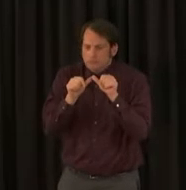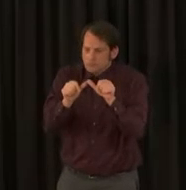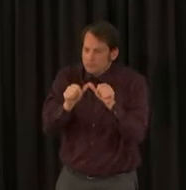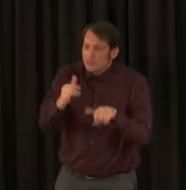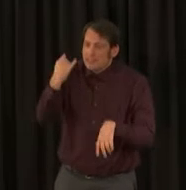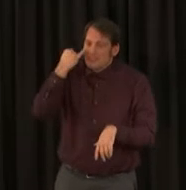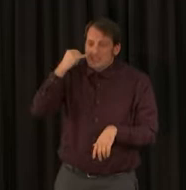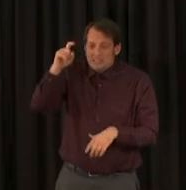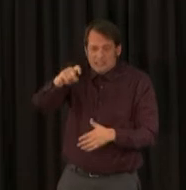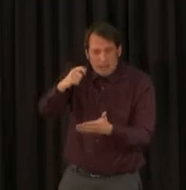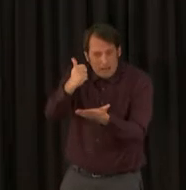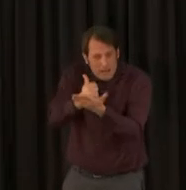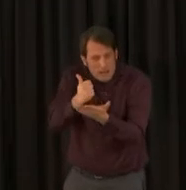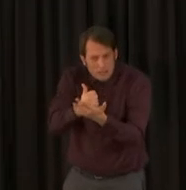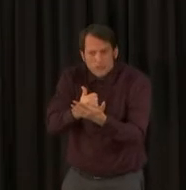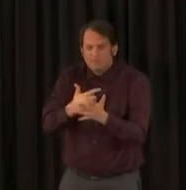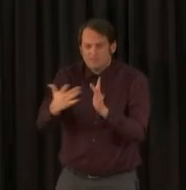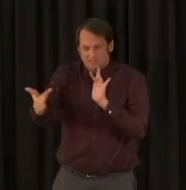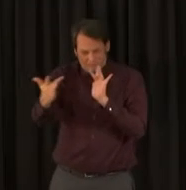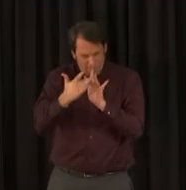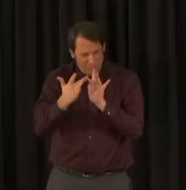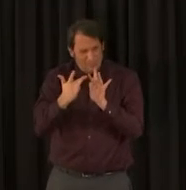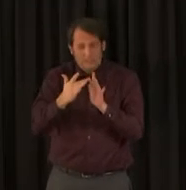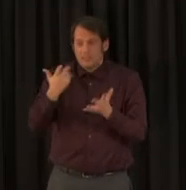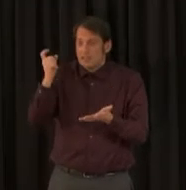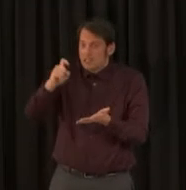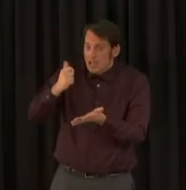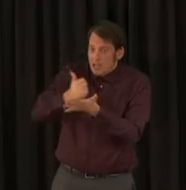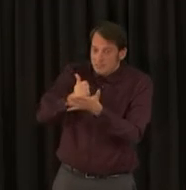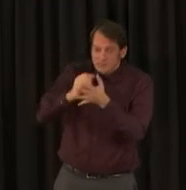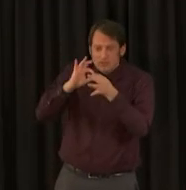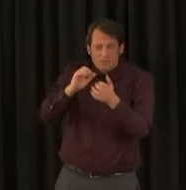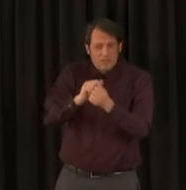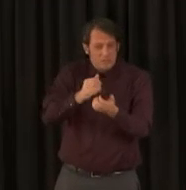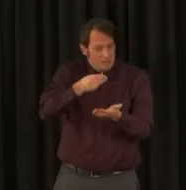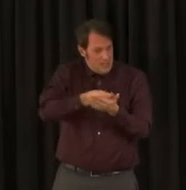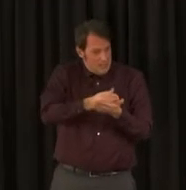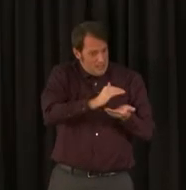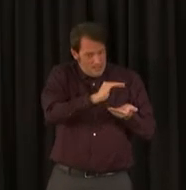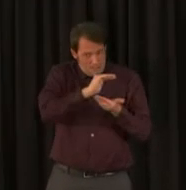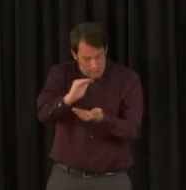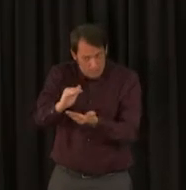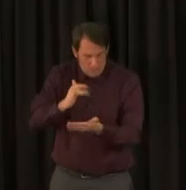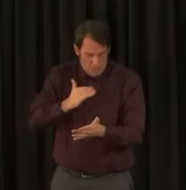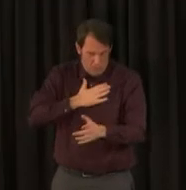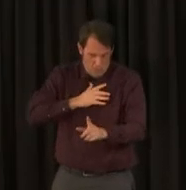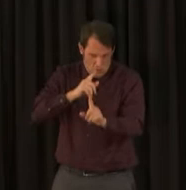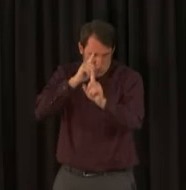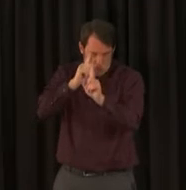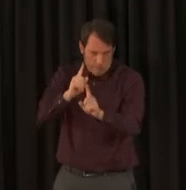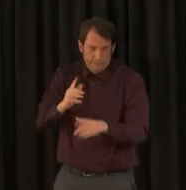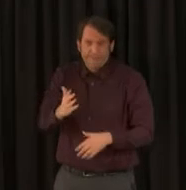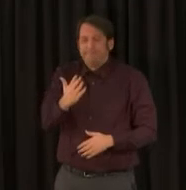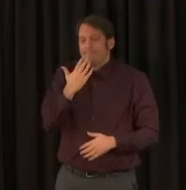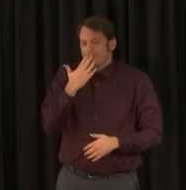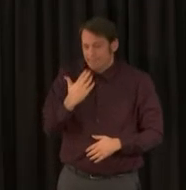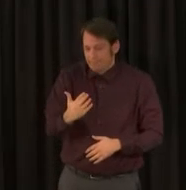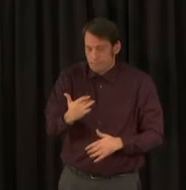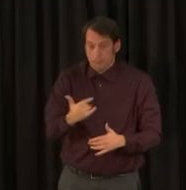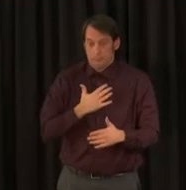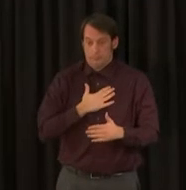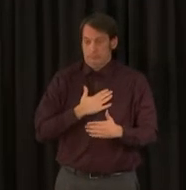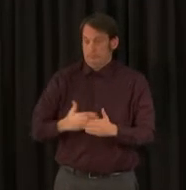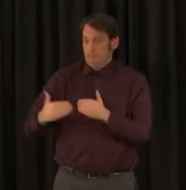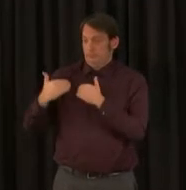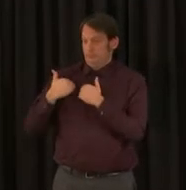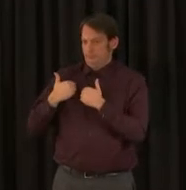help, and we want to help you get you there. So that's, our message for today, Deputy Mayor. And I think my job now is to introduce